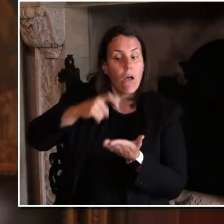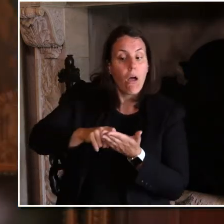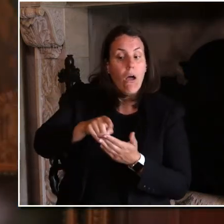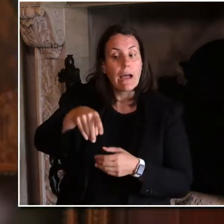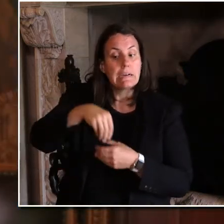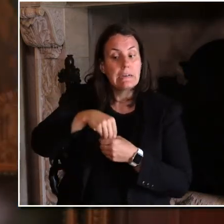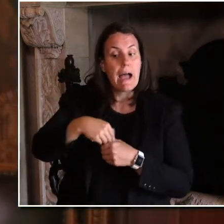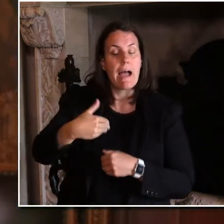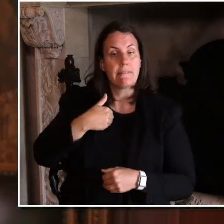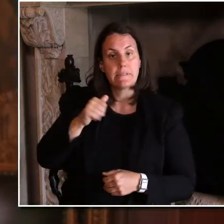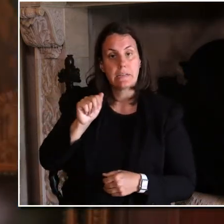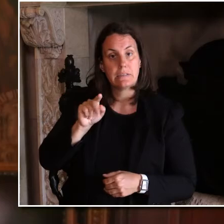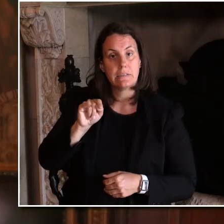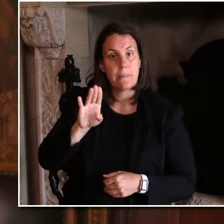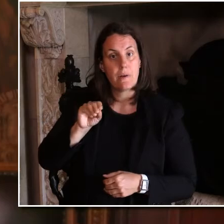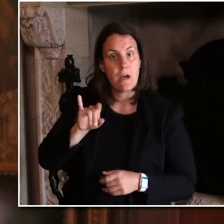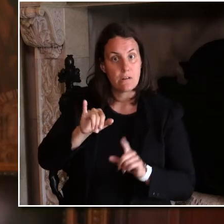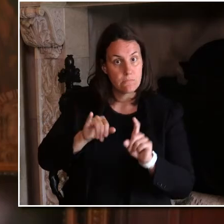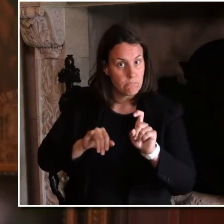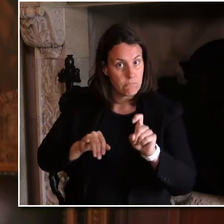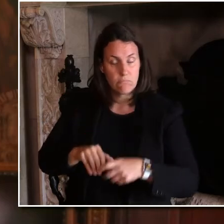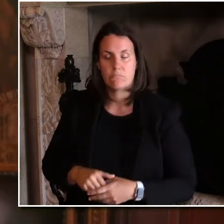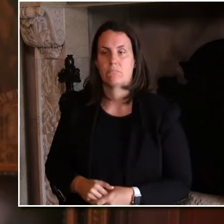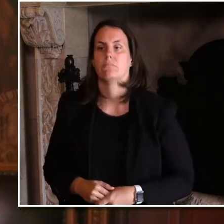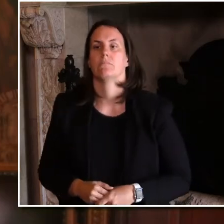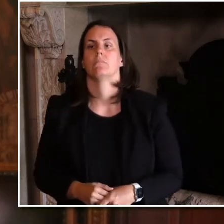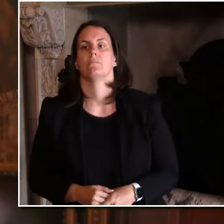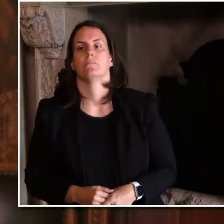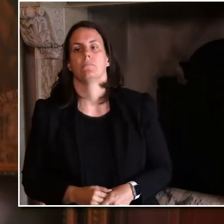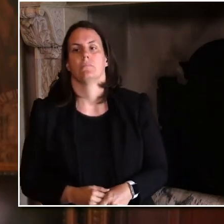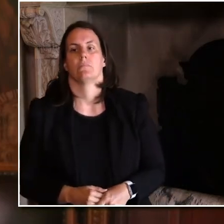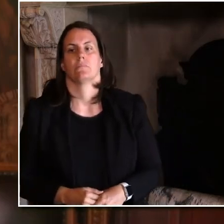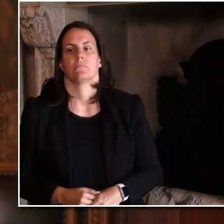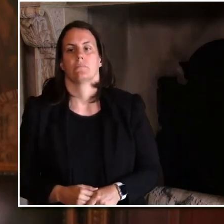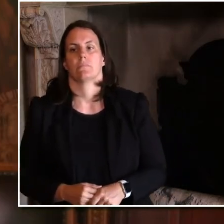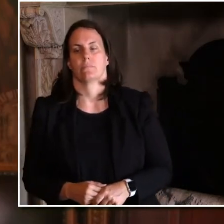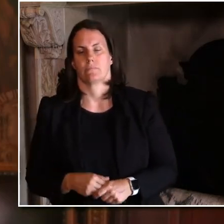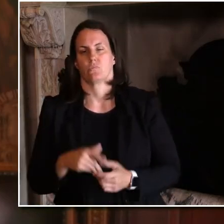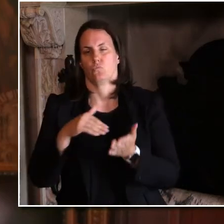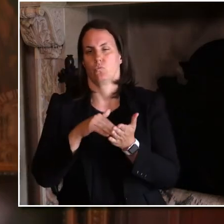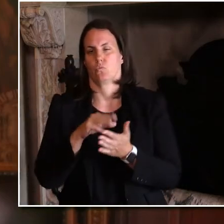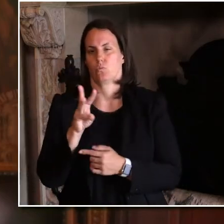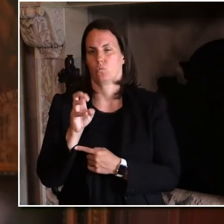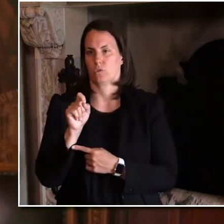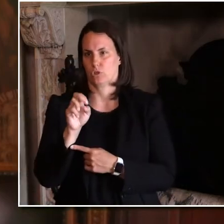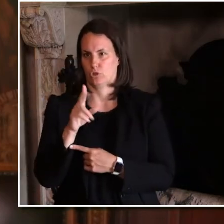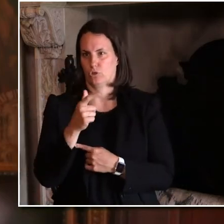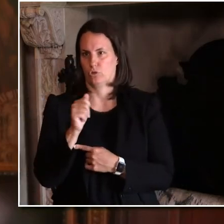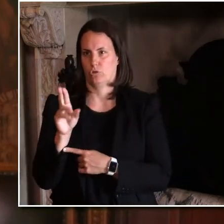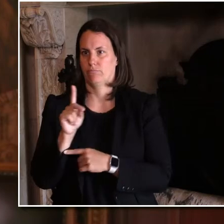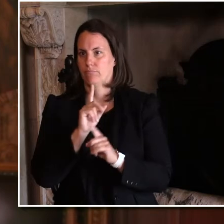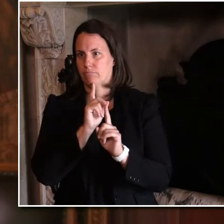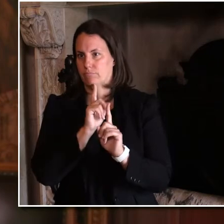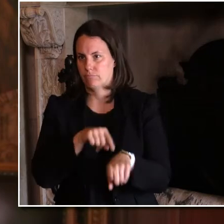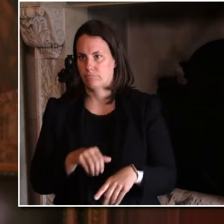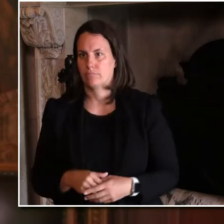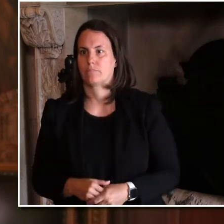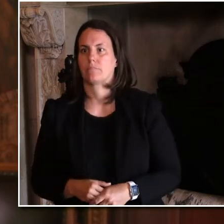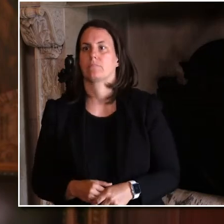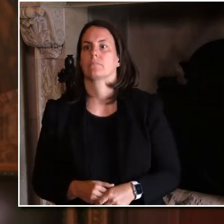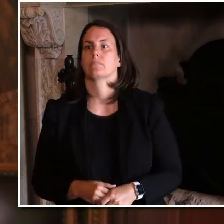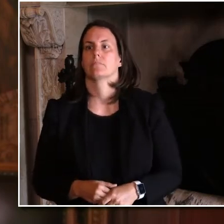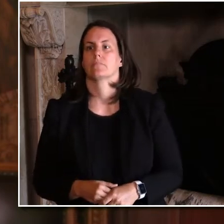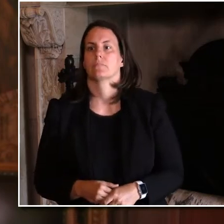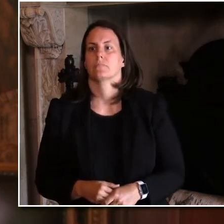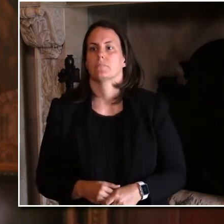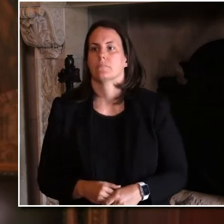there are a lot of different manufacturers for antibody testing. One of the things we've talked about during this response is that